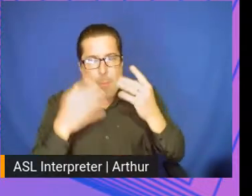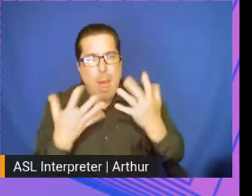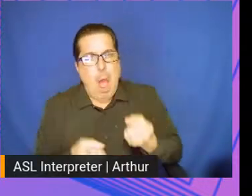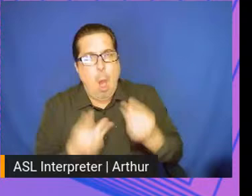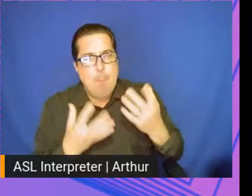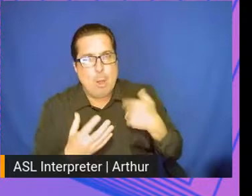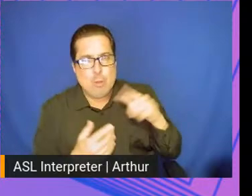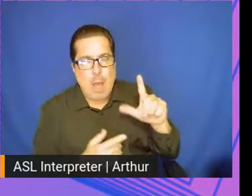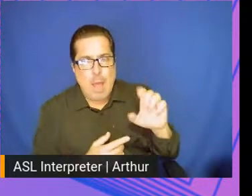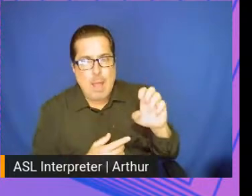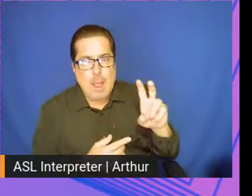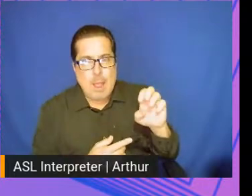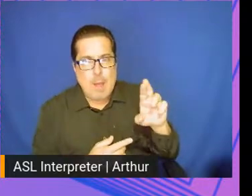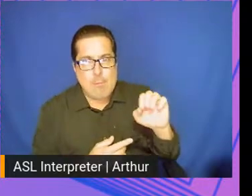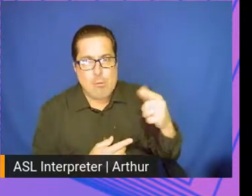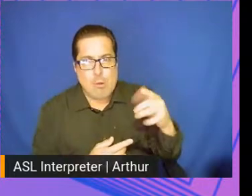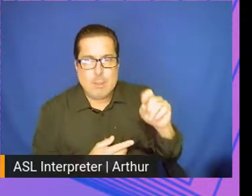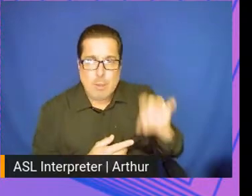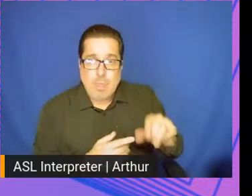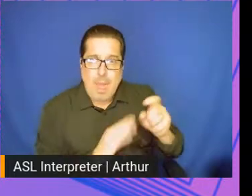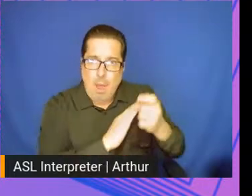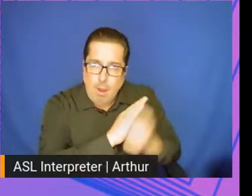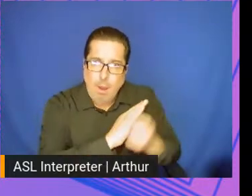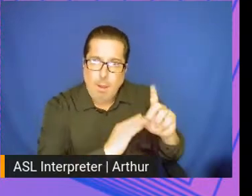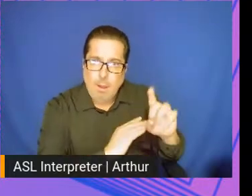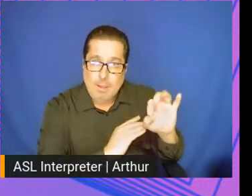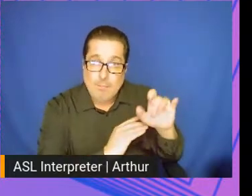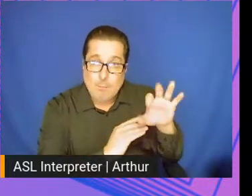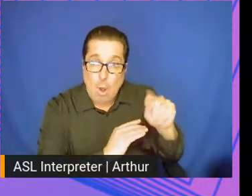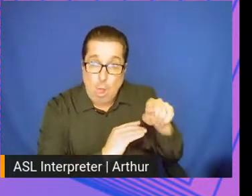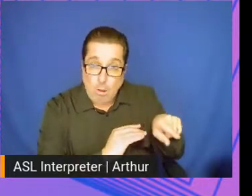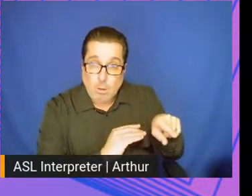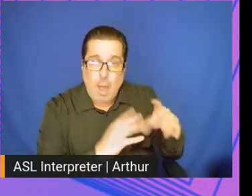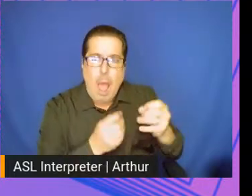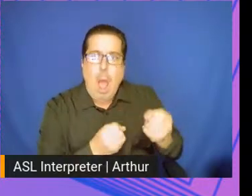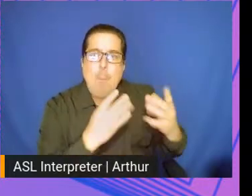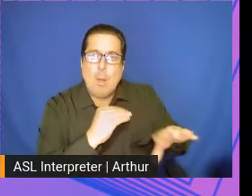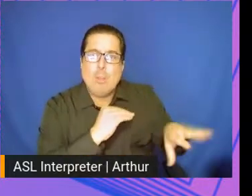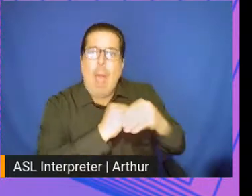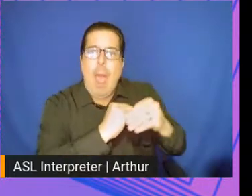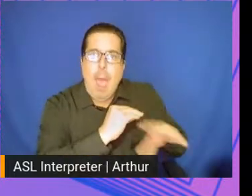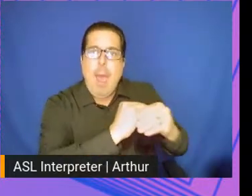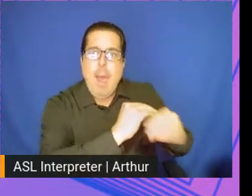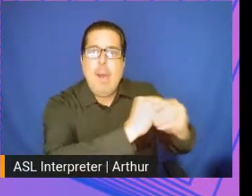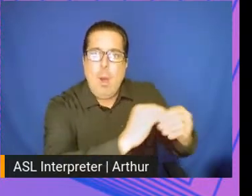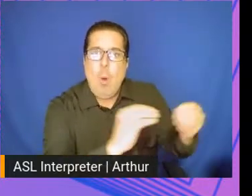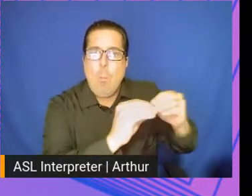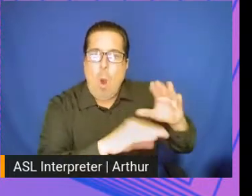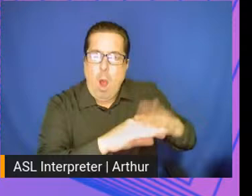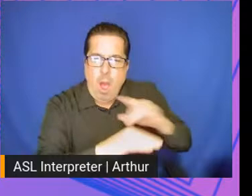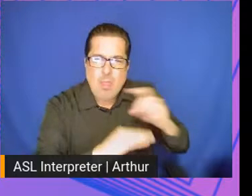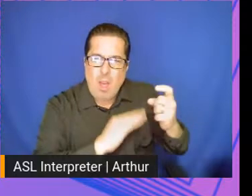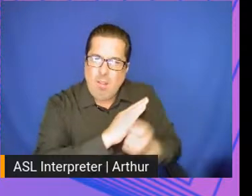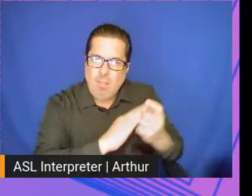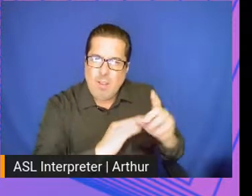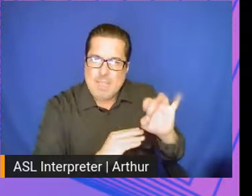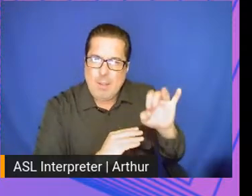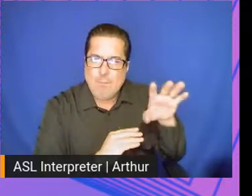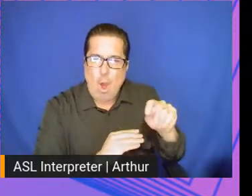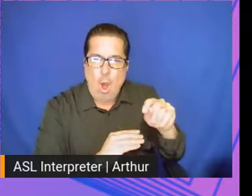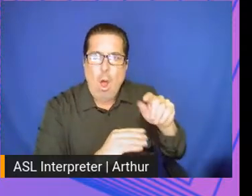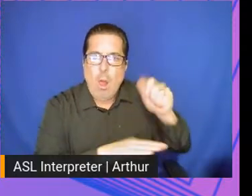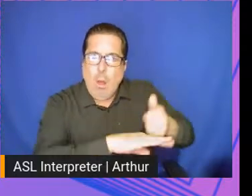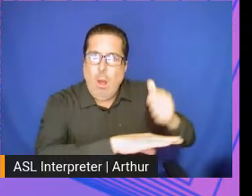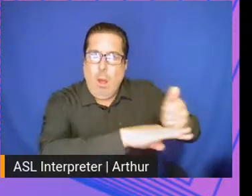and then when I need to extend beyond the defaults, can I? And we'll talk about that. So with the deep knowledge, it all starts with